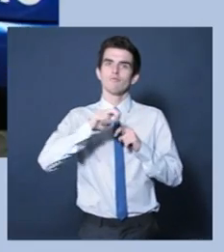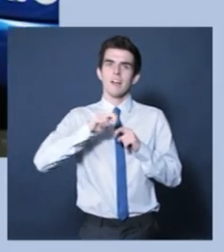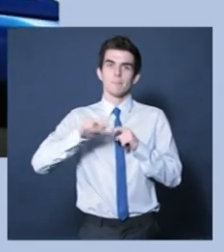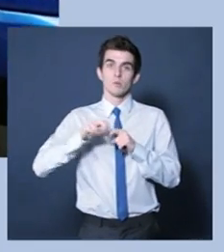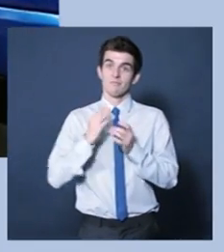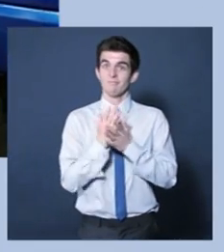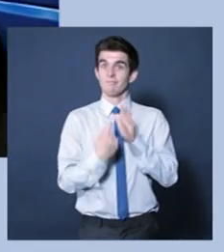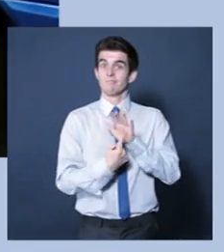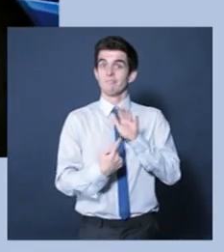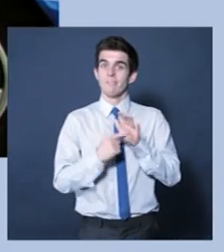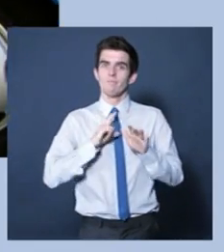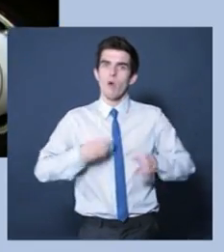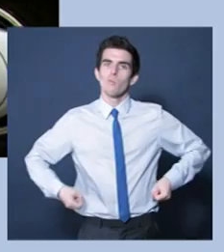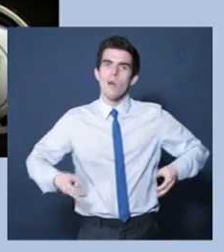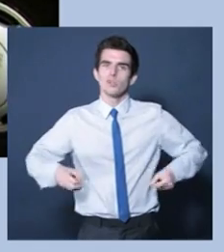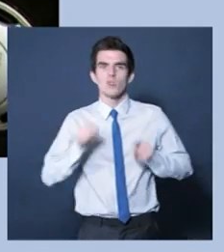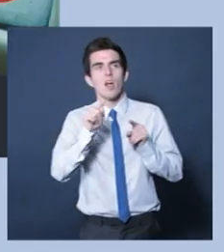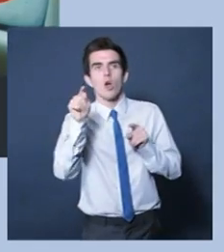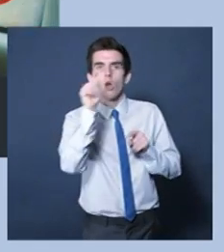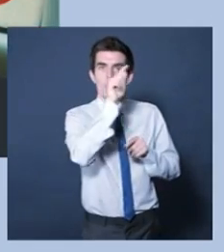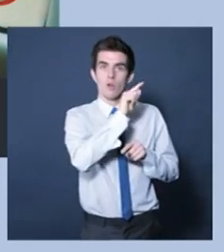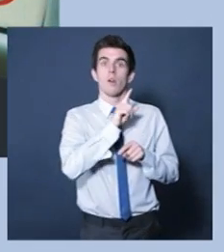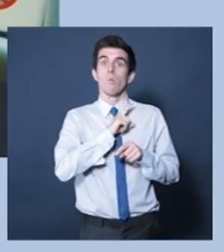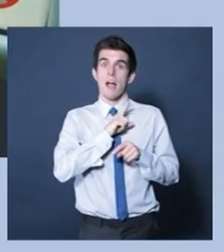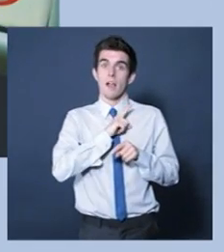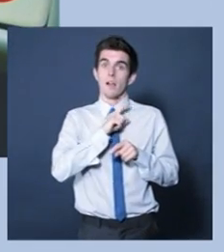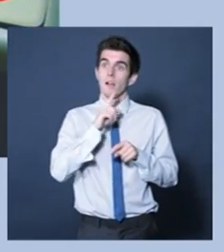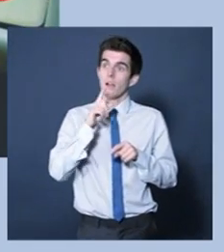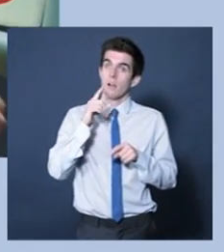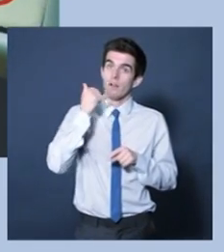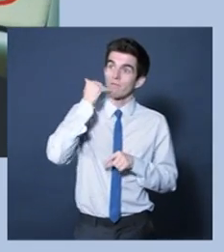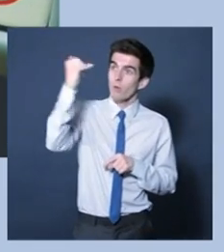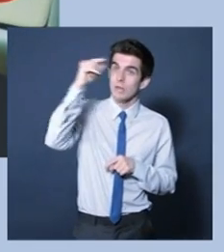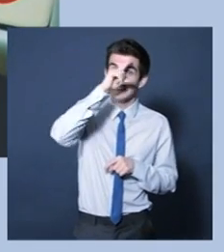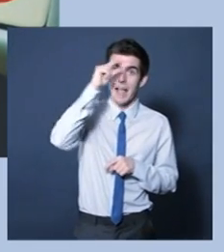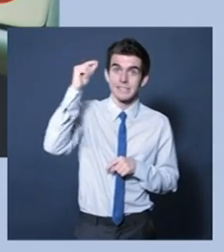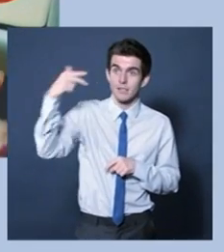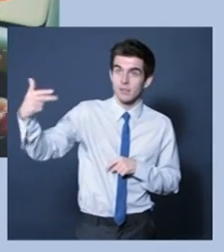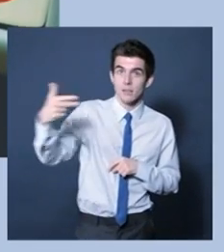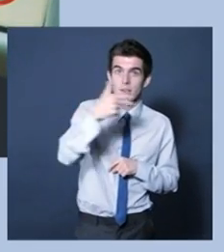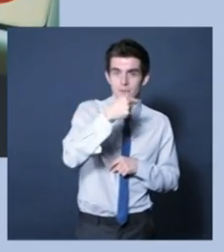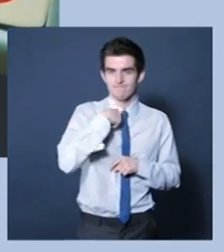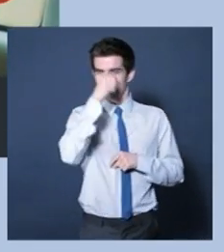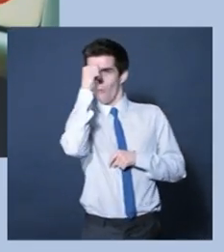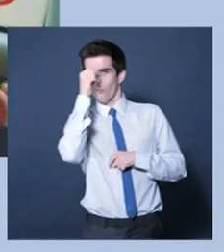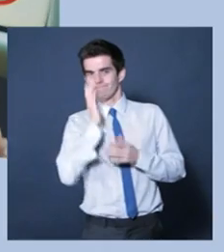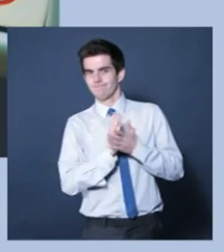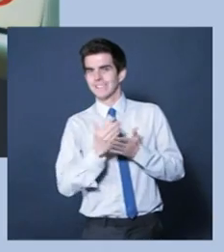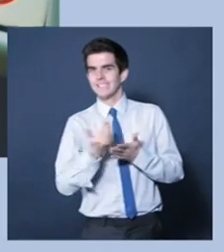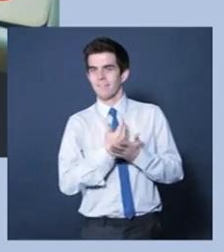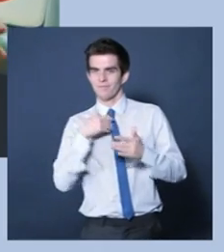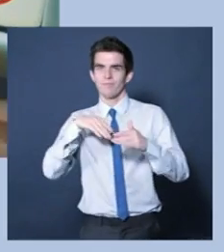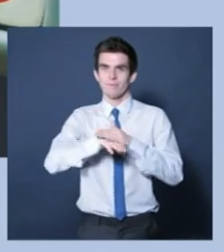Standards in transport are really important for wheelchair users, so that you know that, for example, whichever taxi comes to the door when you've